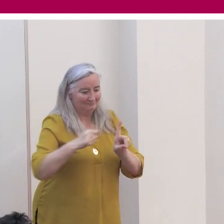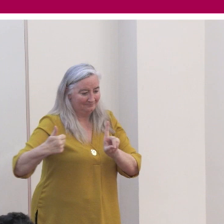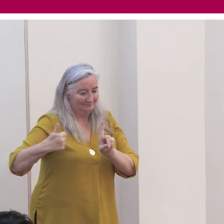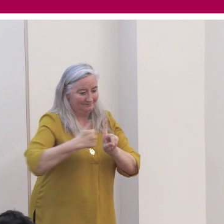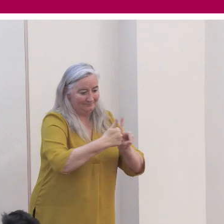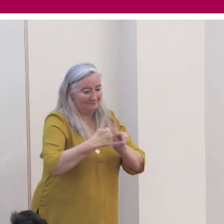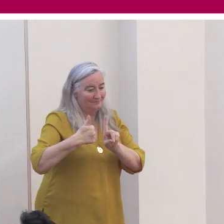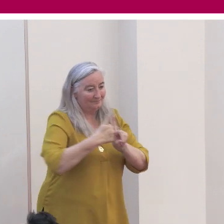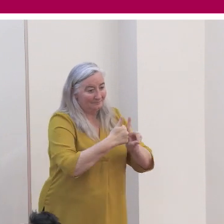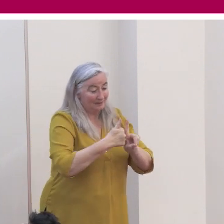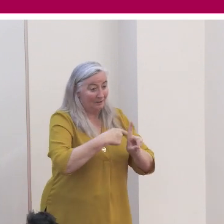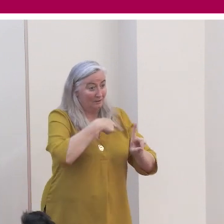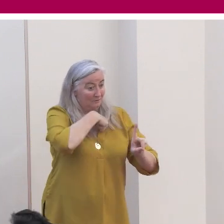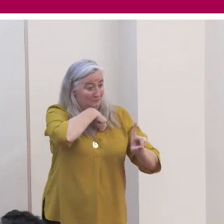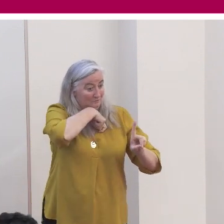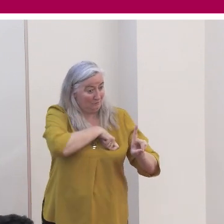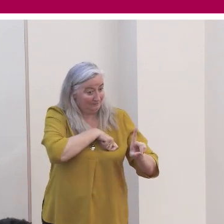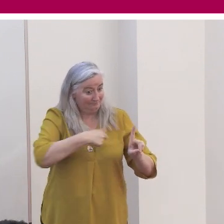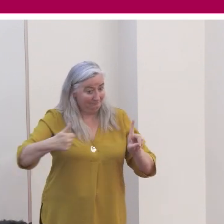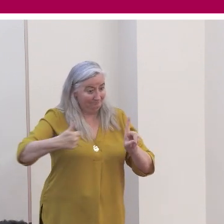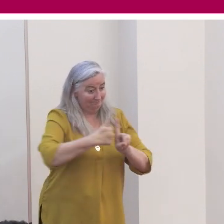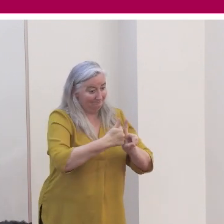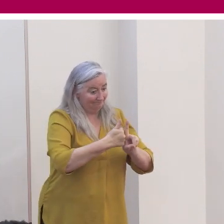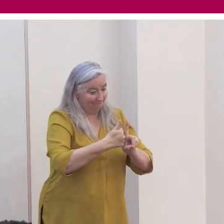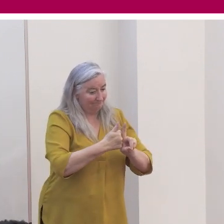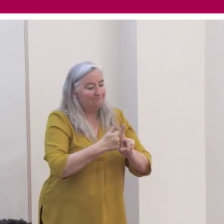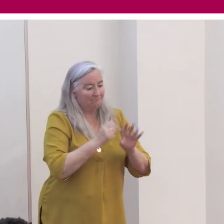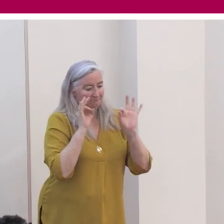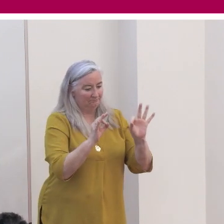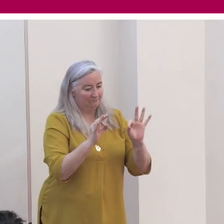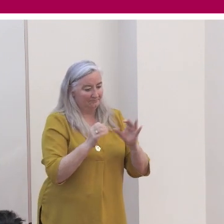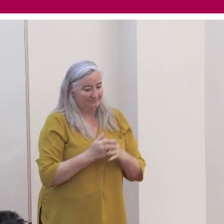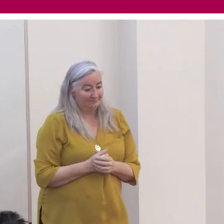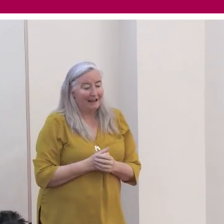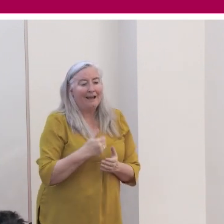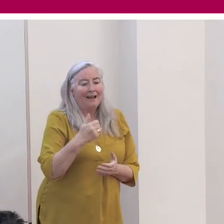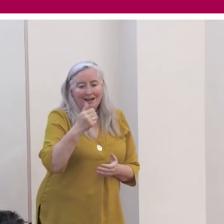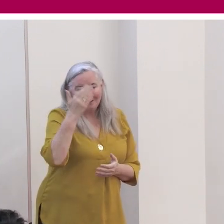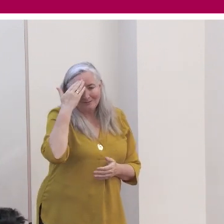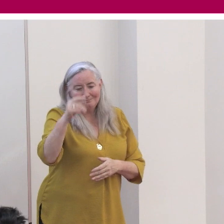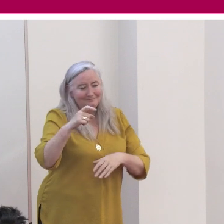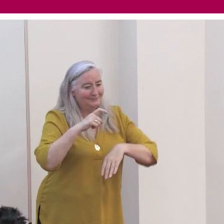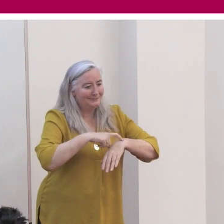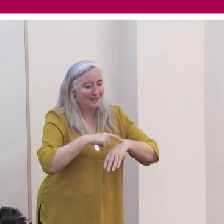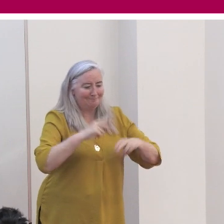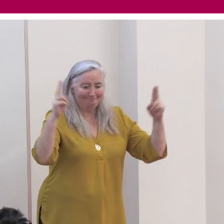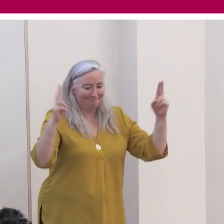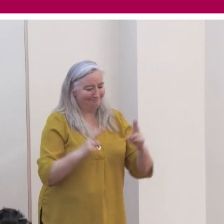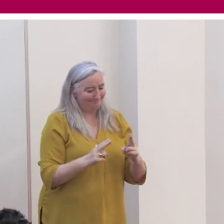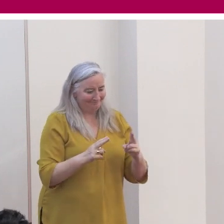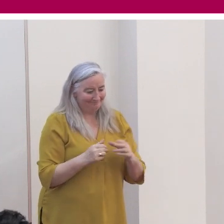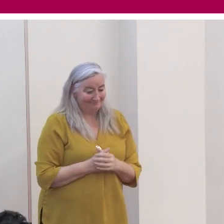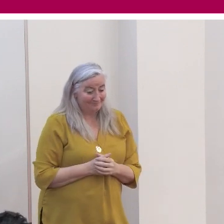general about to build accessible systems. And this is what we learned from our